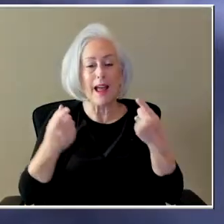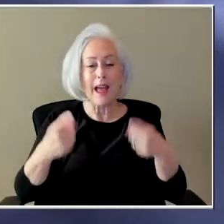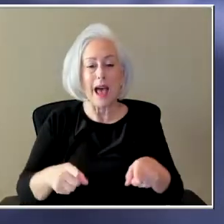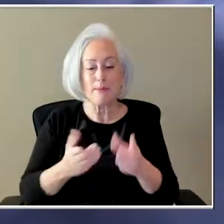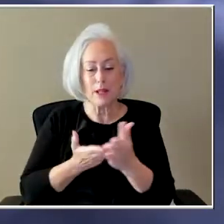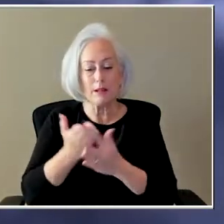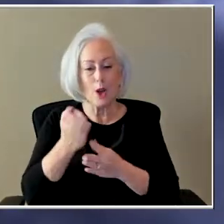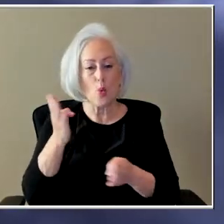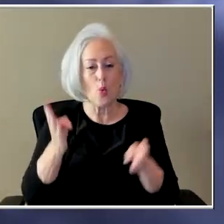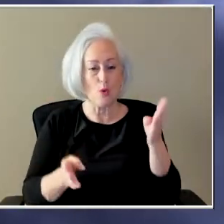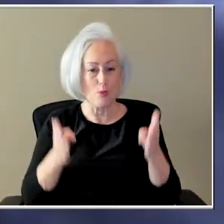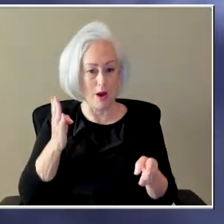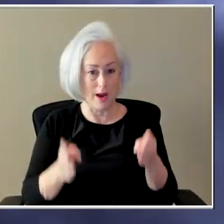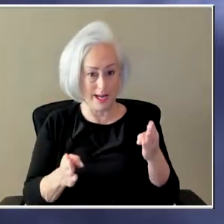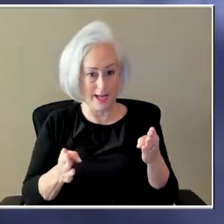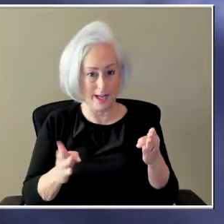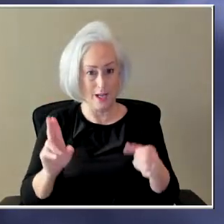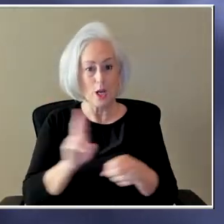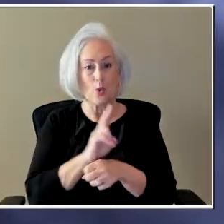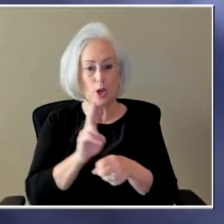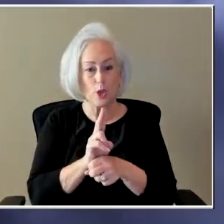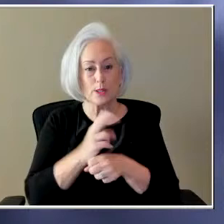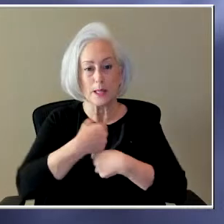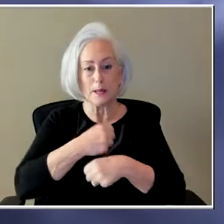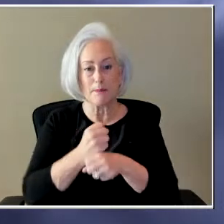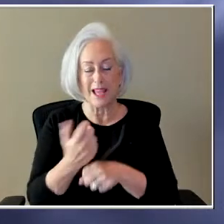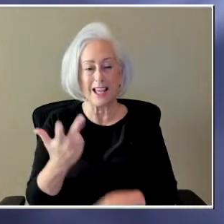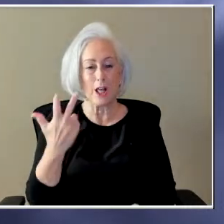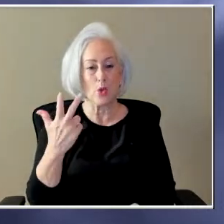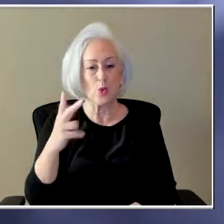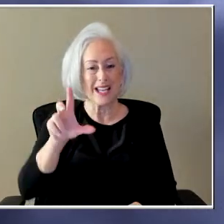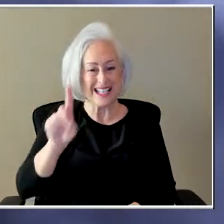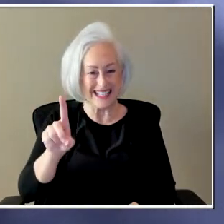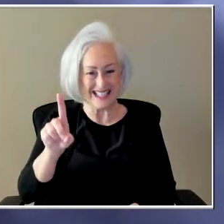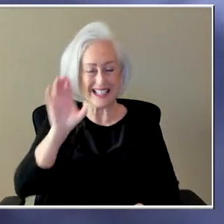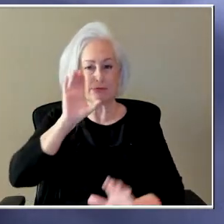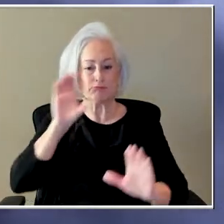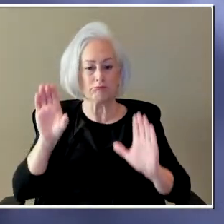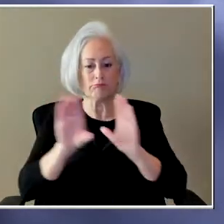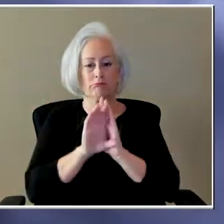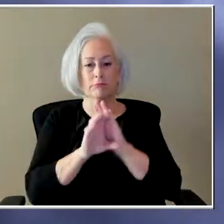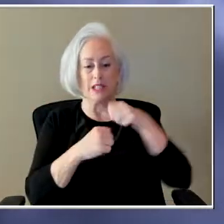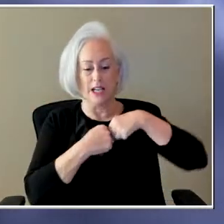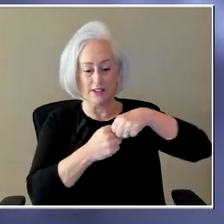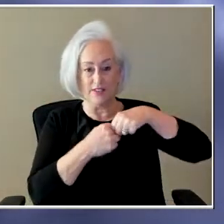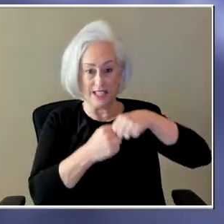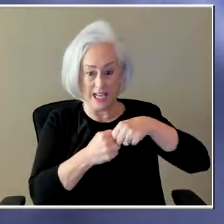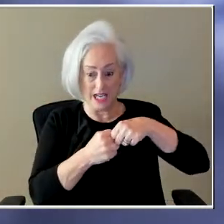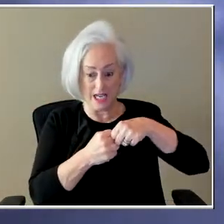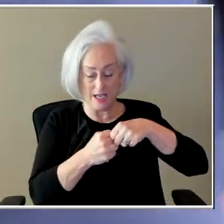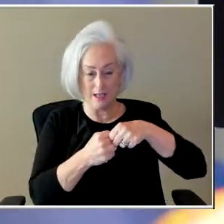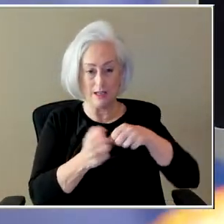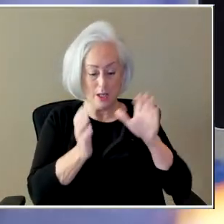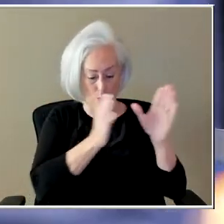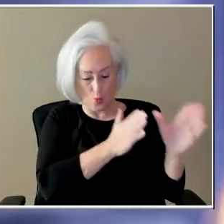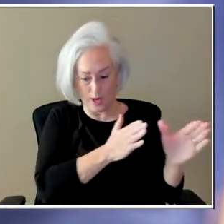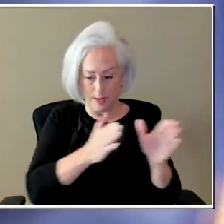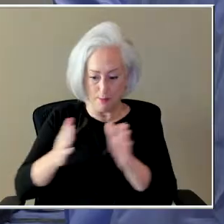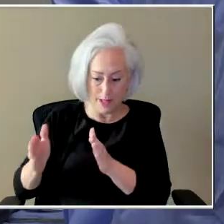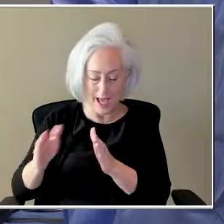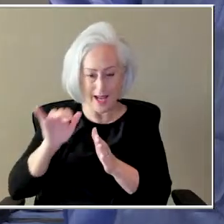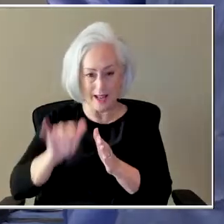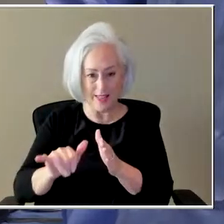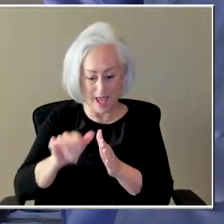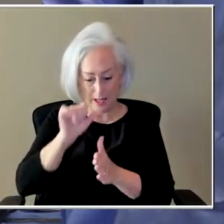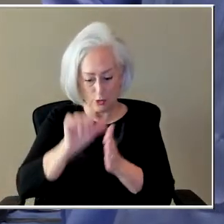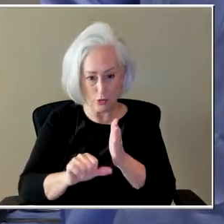the robot to create a three-dimensional image of the knee. We then plan the surgical procedure, and the robot essentially helps you execute that